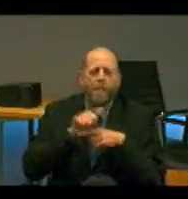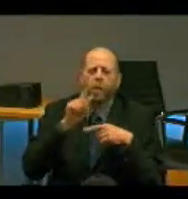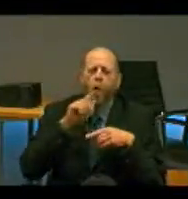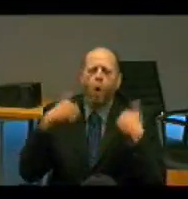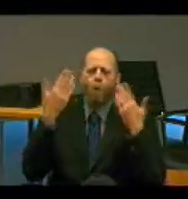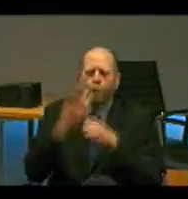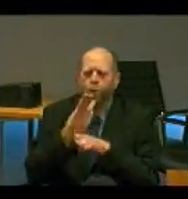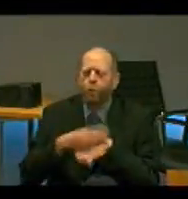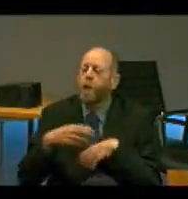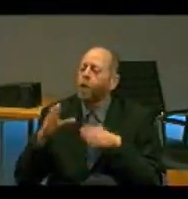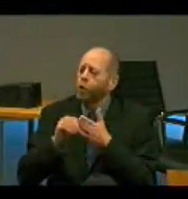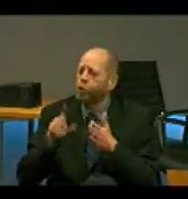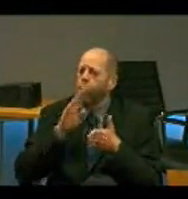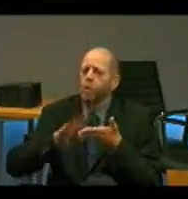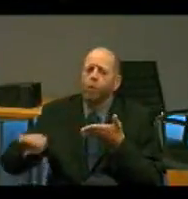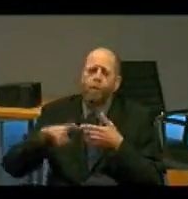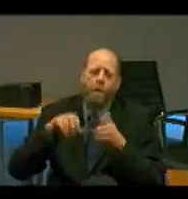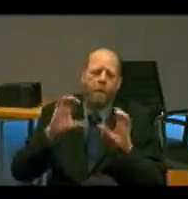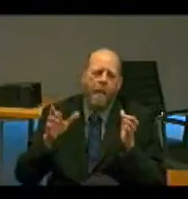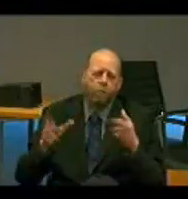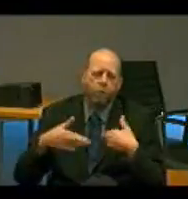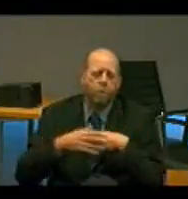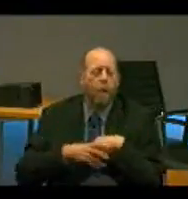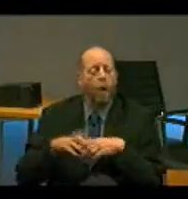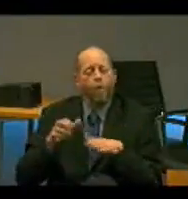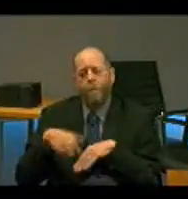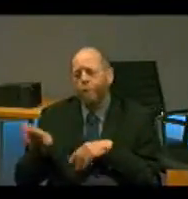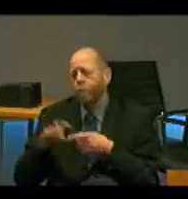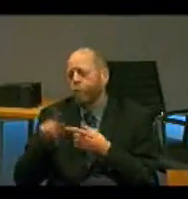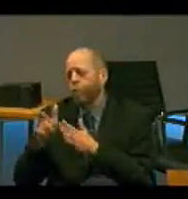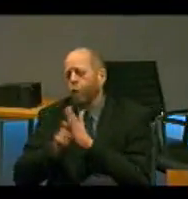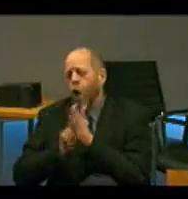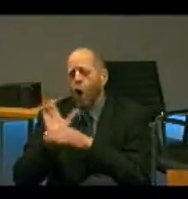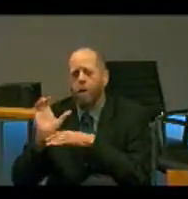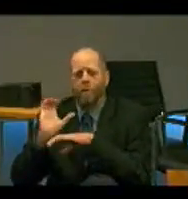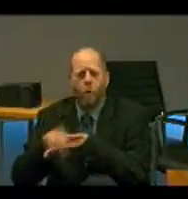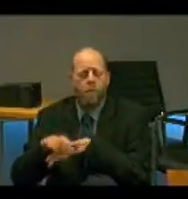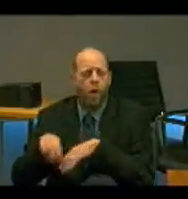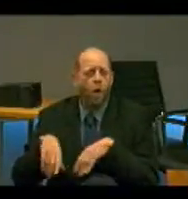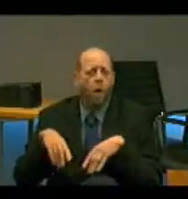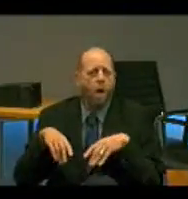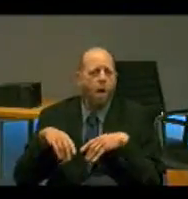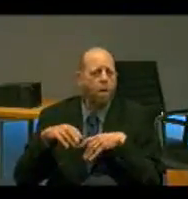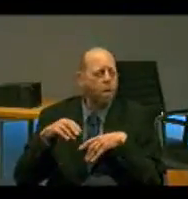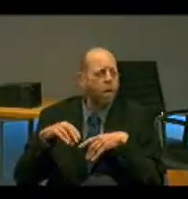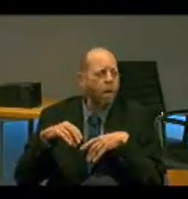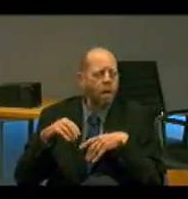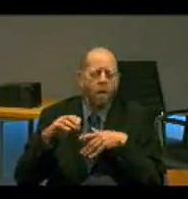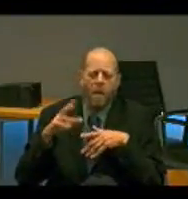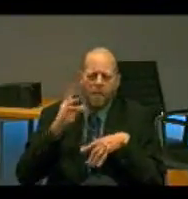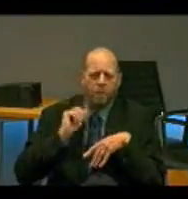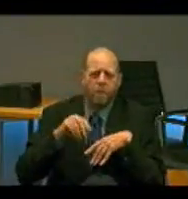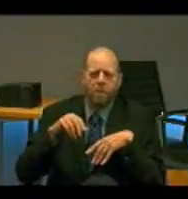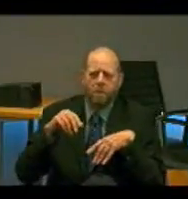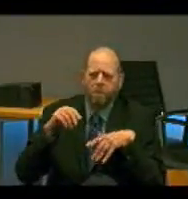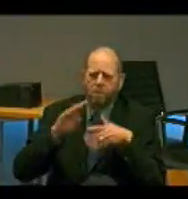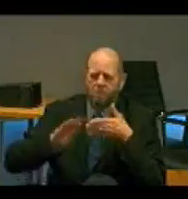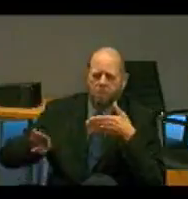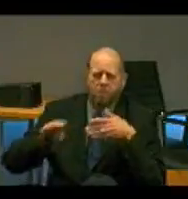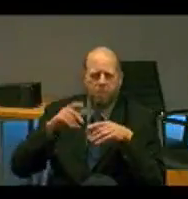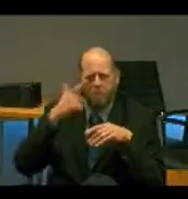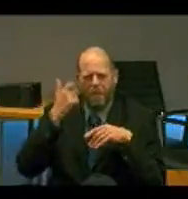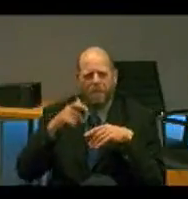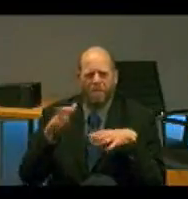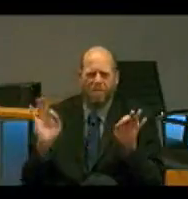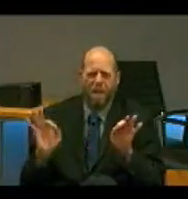overused. Students are being excluded from classrooms, referred to law enforcement, or subject to restraint and seclusion largely for minor infractions that